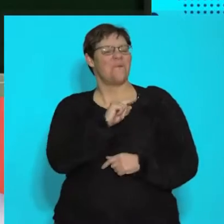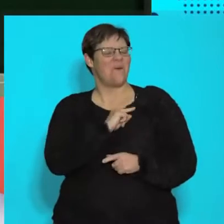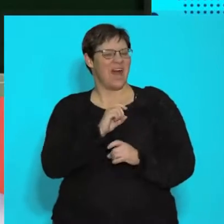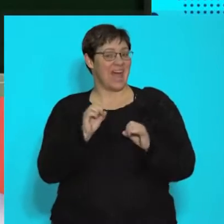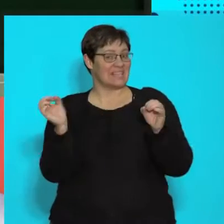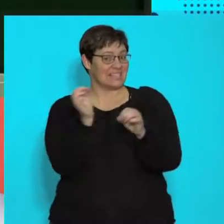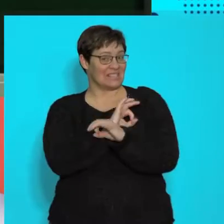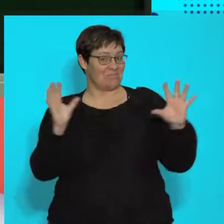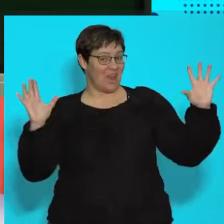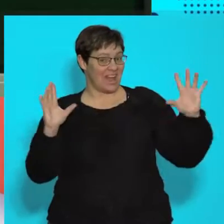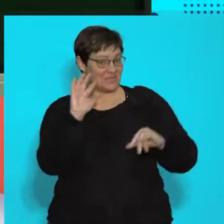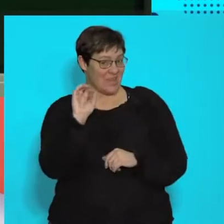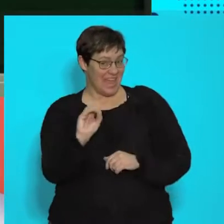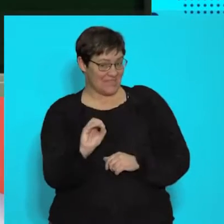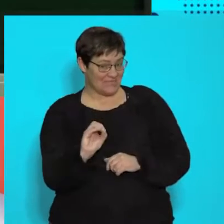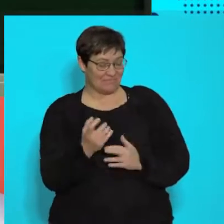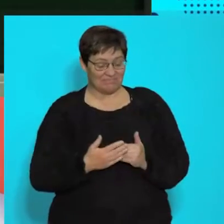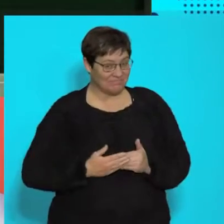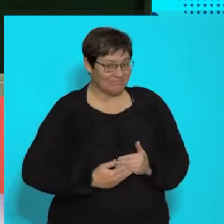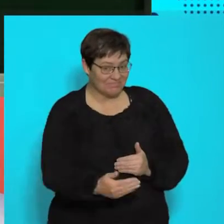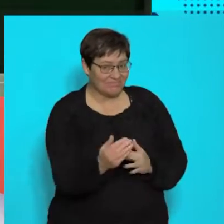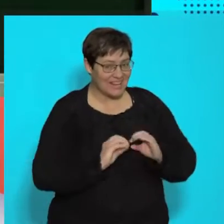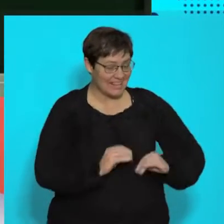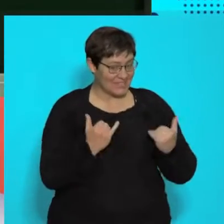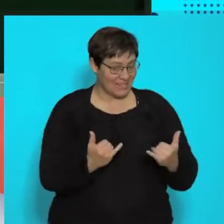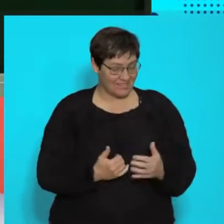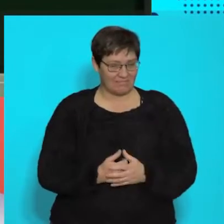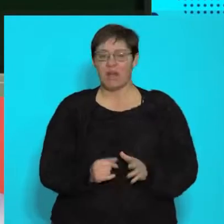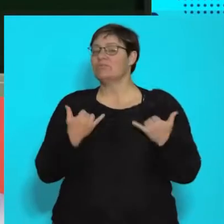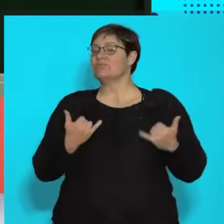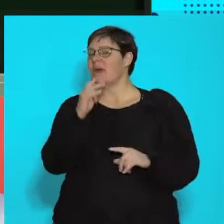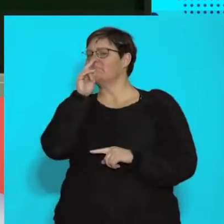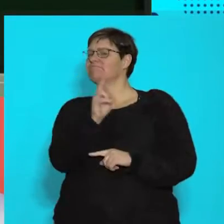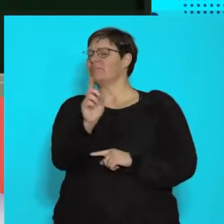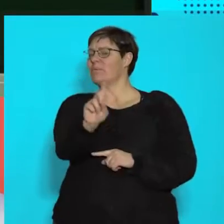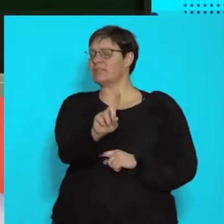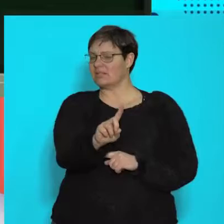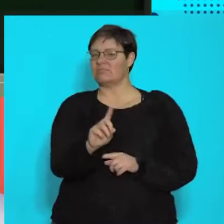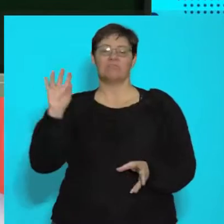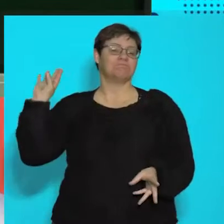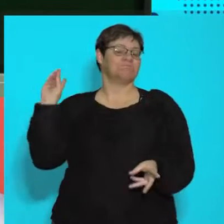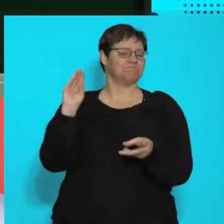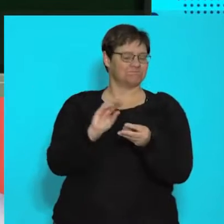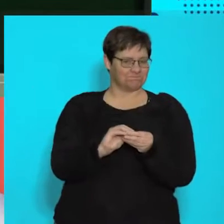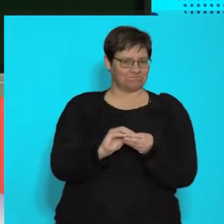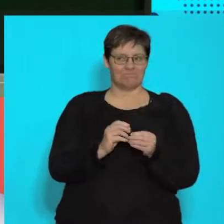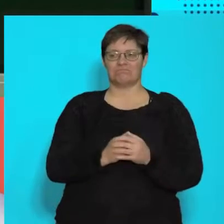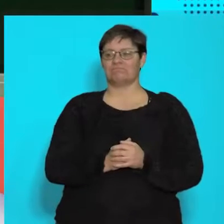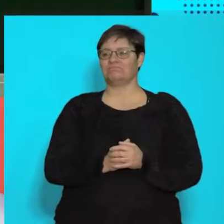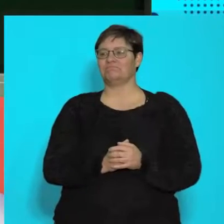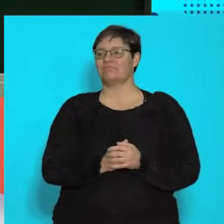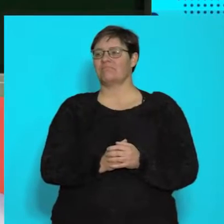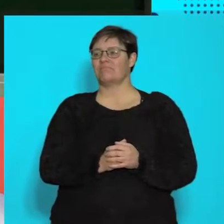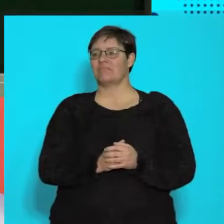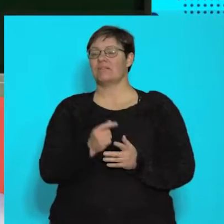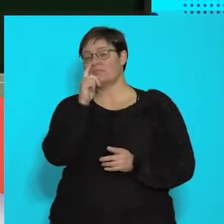we've got a nice surprise that we're going to give you during this lesson today. So what are we looking at? Let's just quickly recap. I'm going to